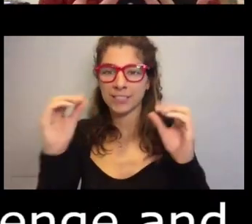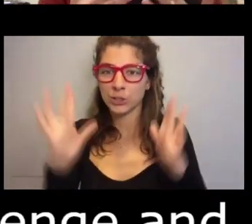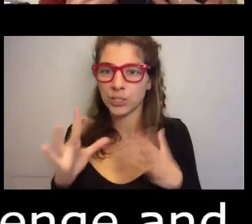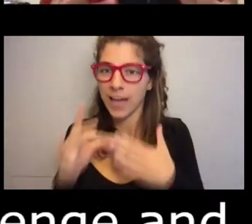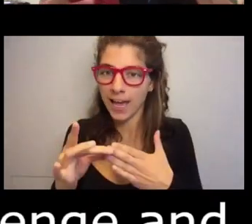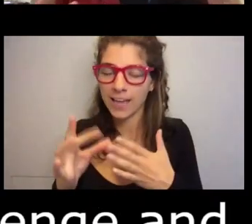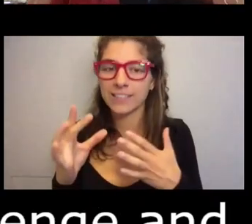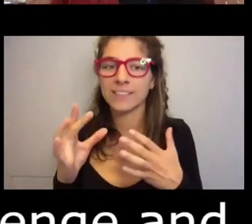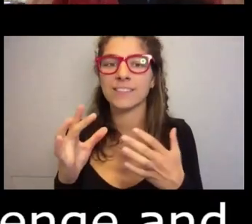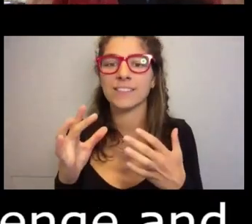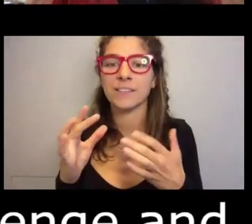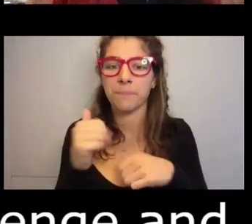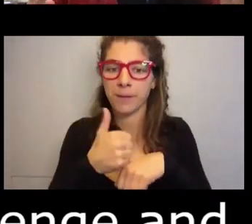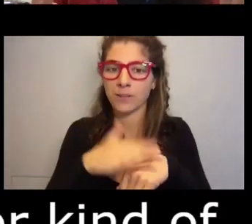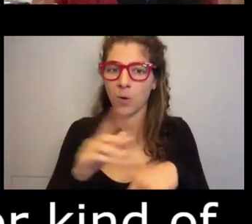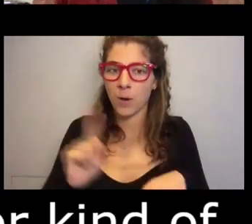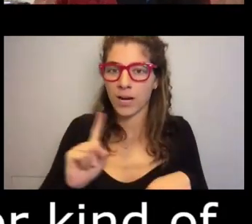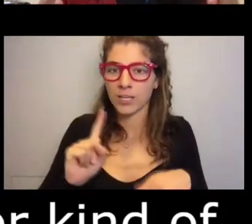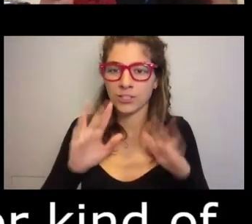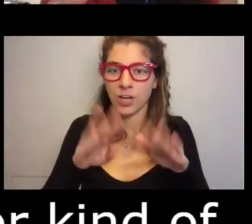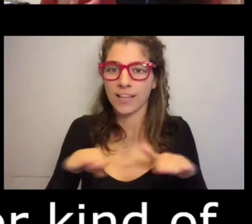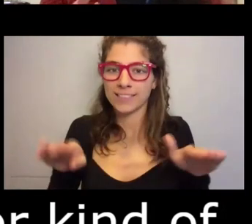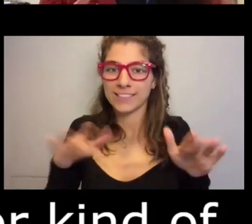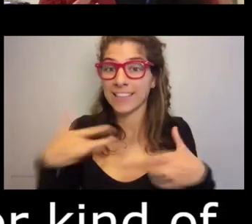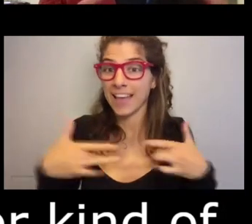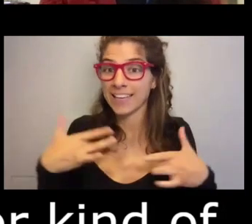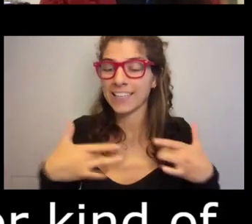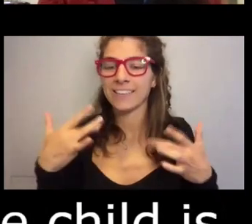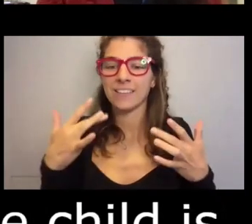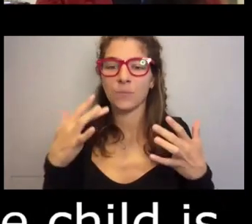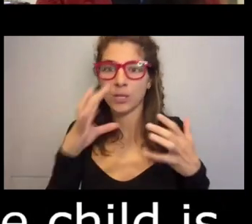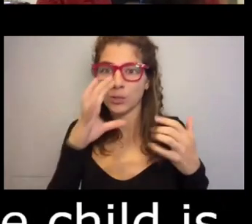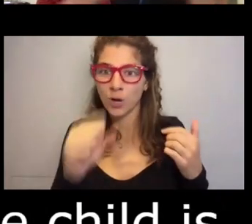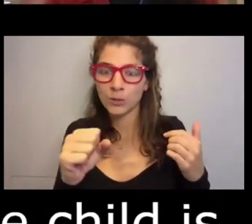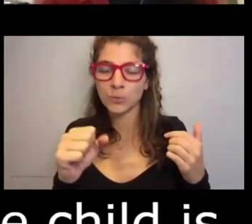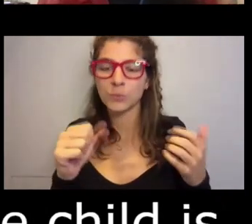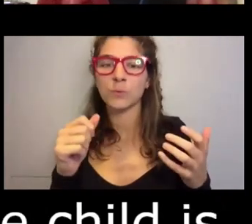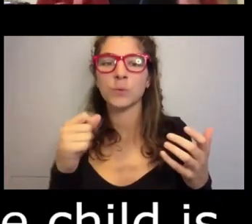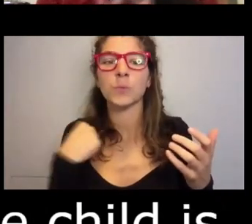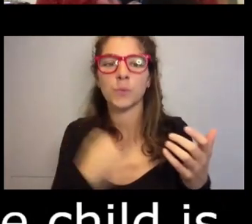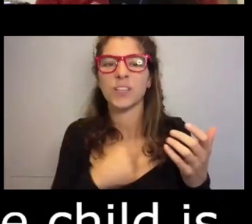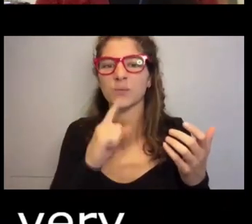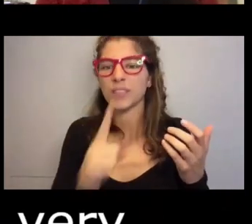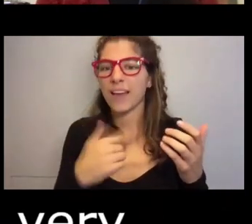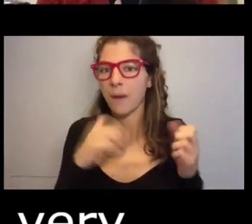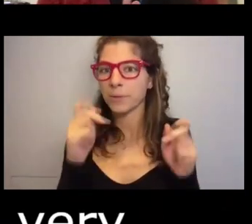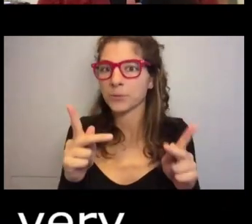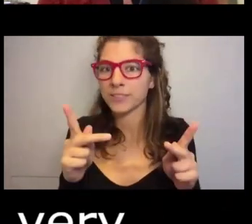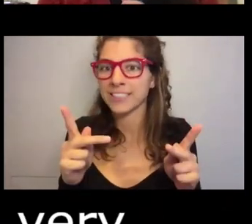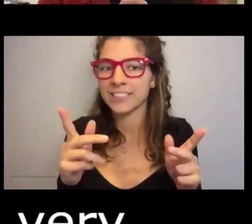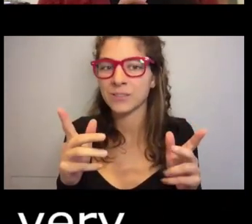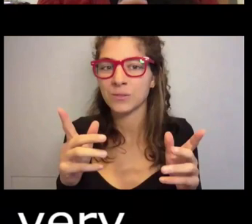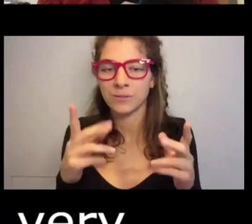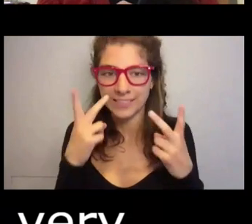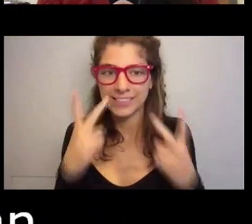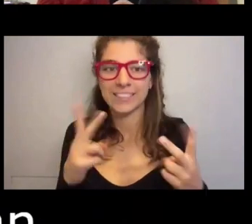guide based on where the child is excited and what they're very drawn to, we really get an opportunity to really